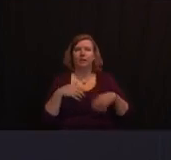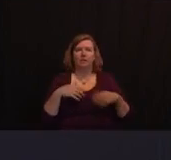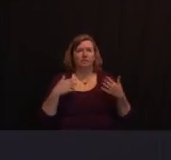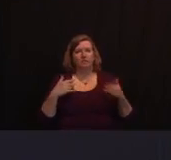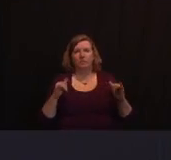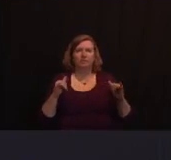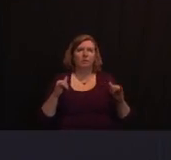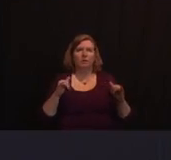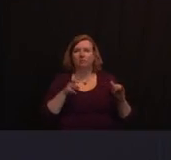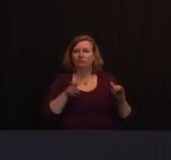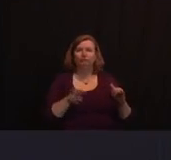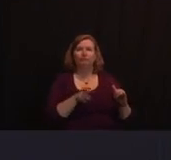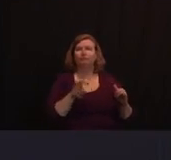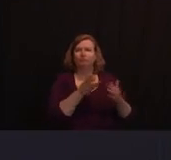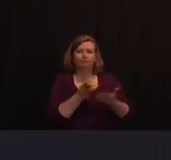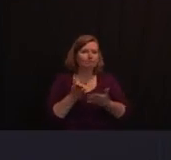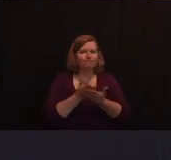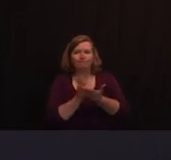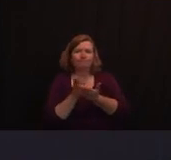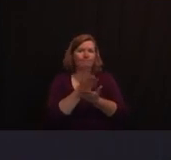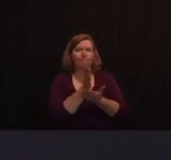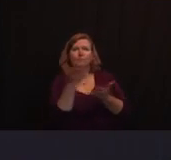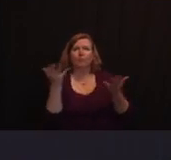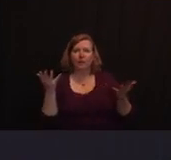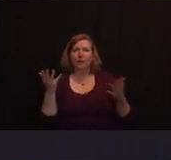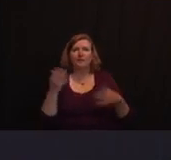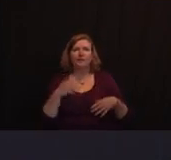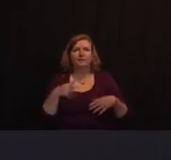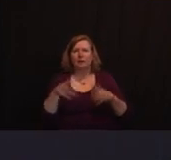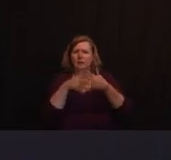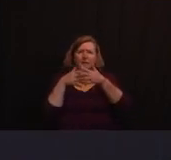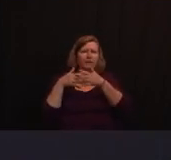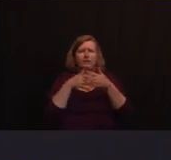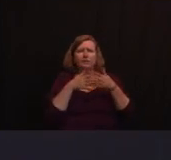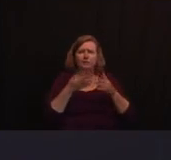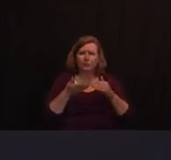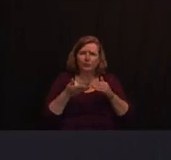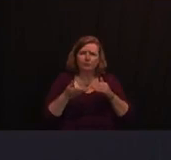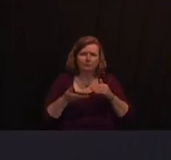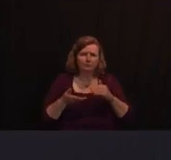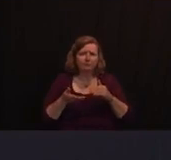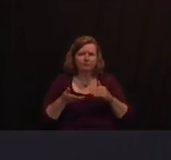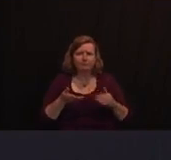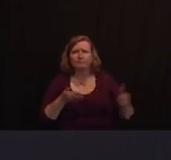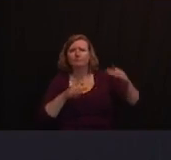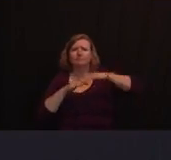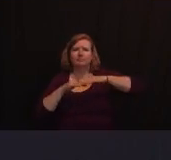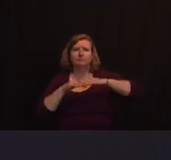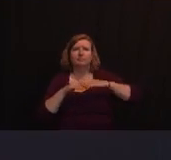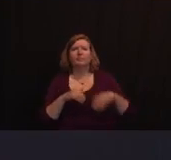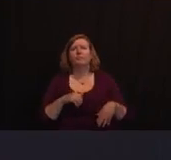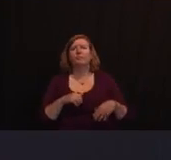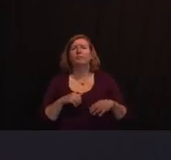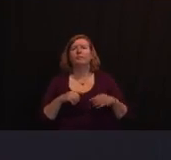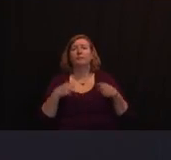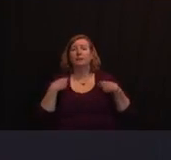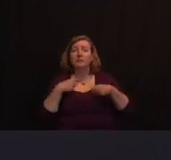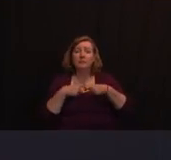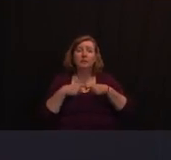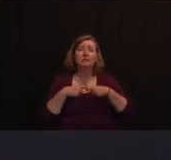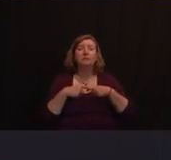up against plus or minus 13% as a general population matter. Latino numbers closer to the